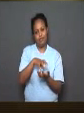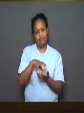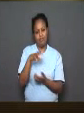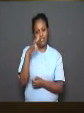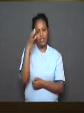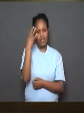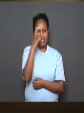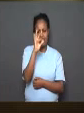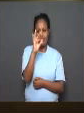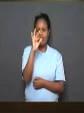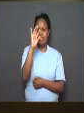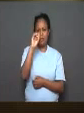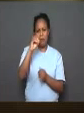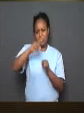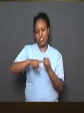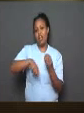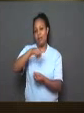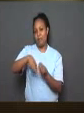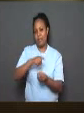late 1970s.